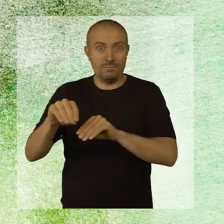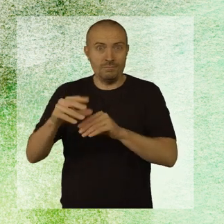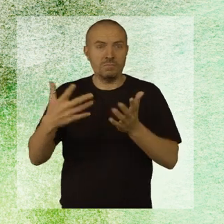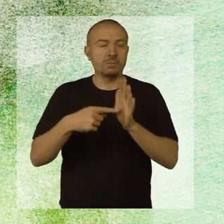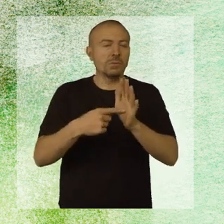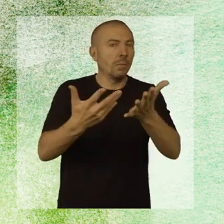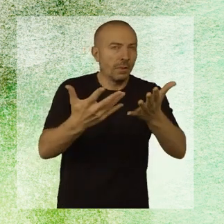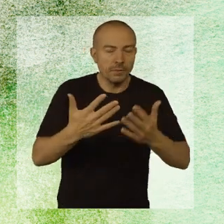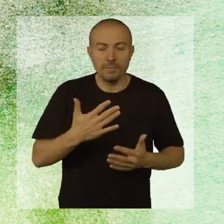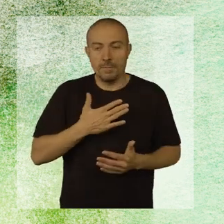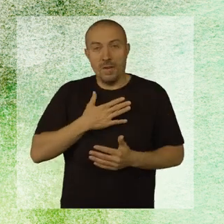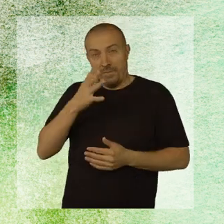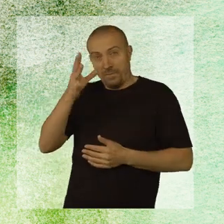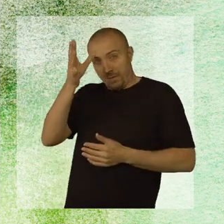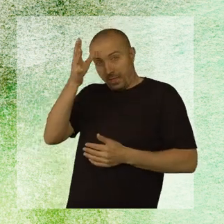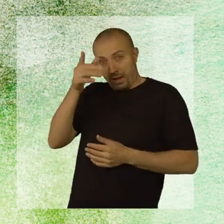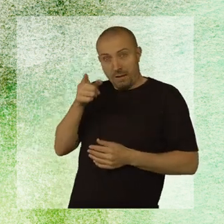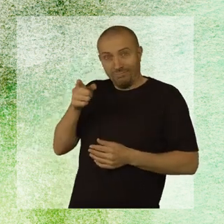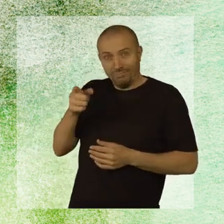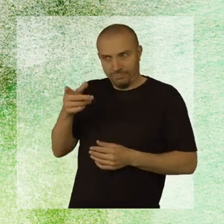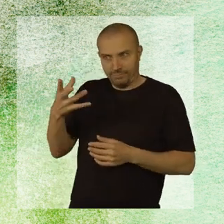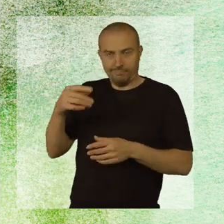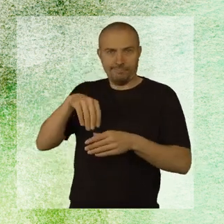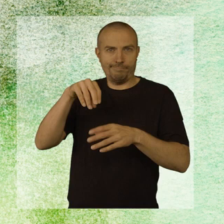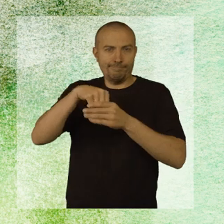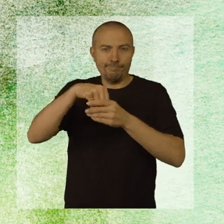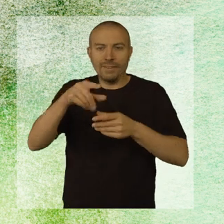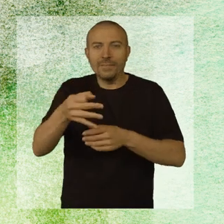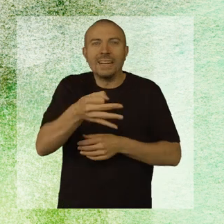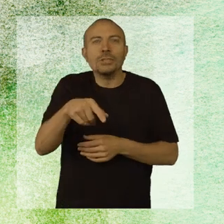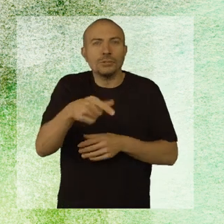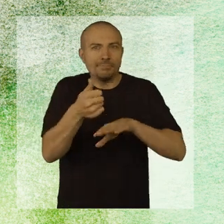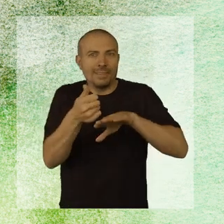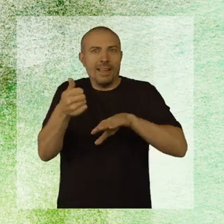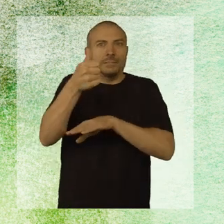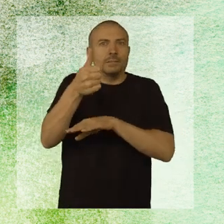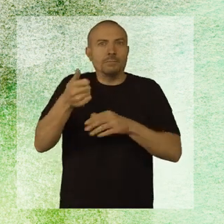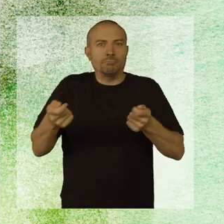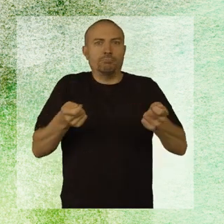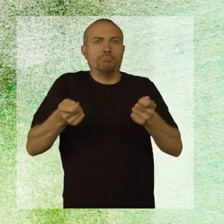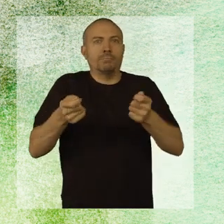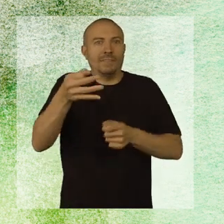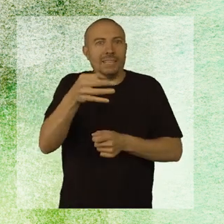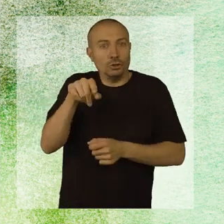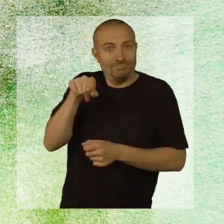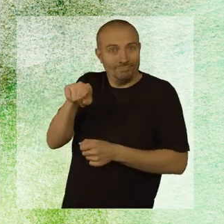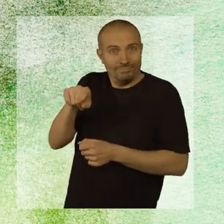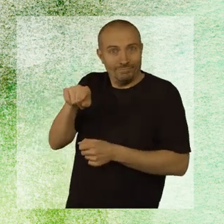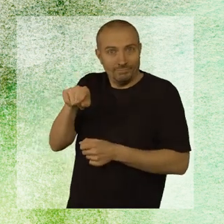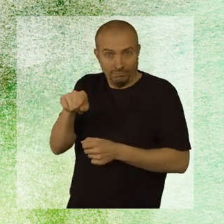Bamako. J'ai des exemples précis. Par exemple, mon père, il est le chef de village de notre village.